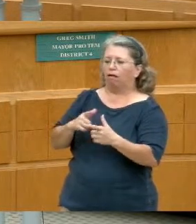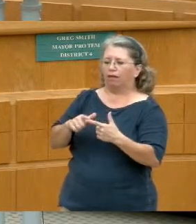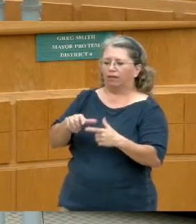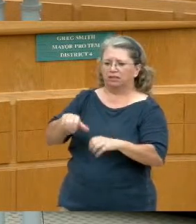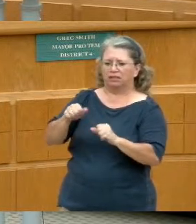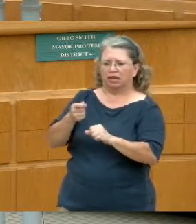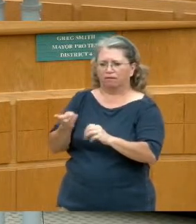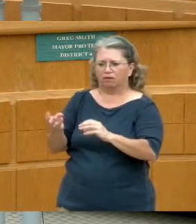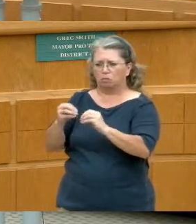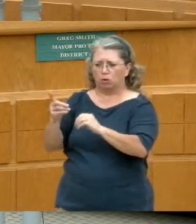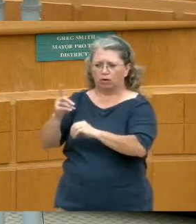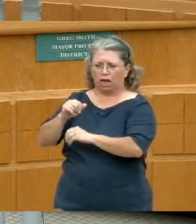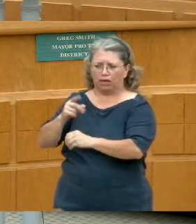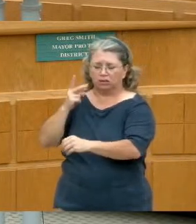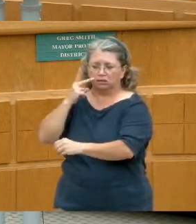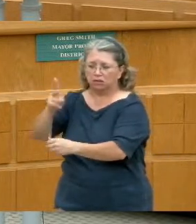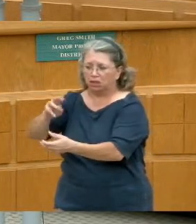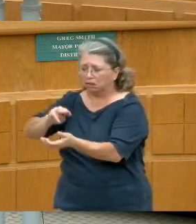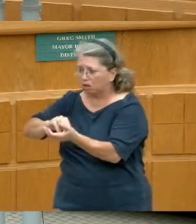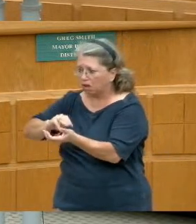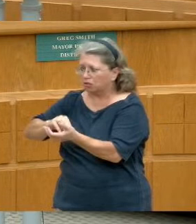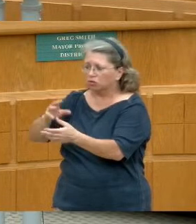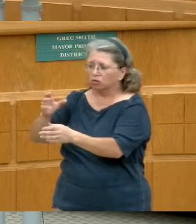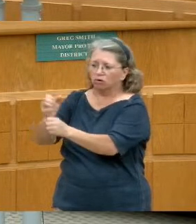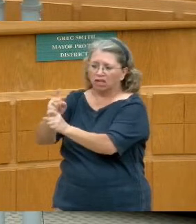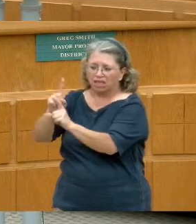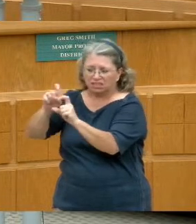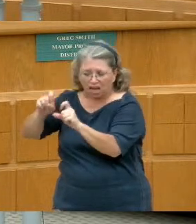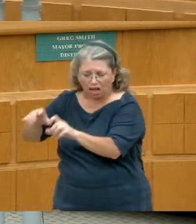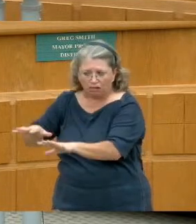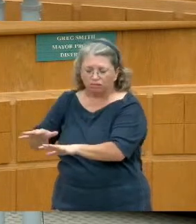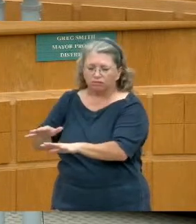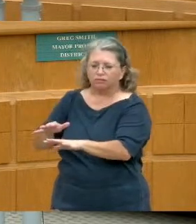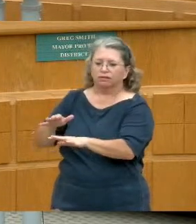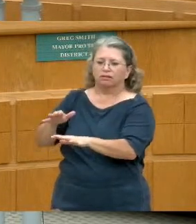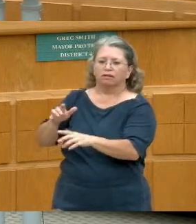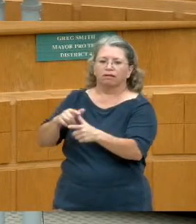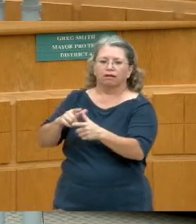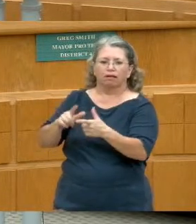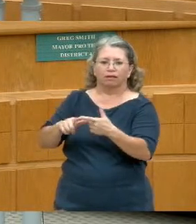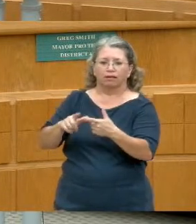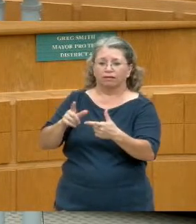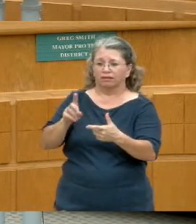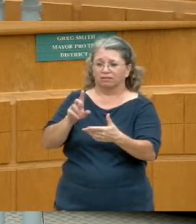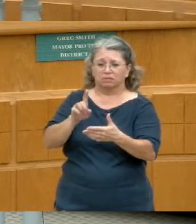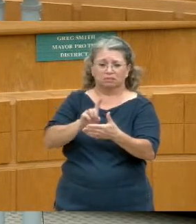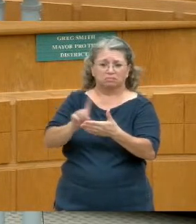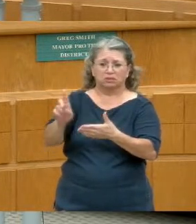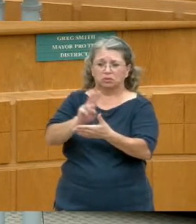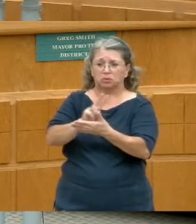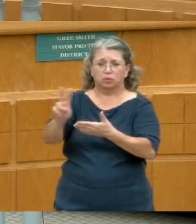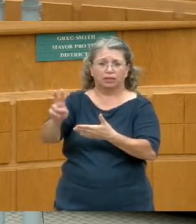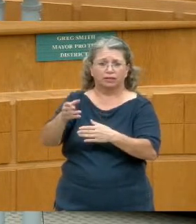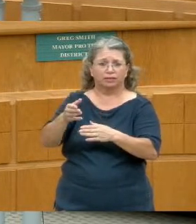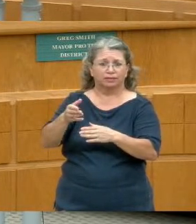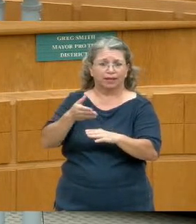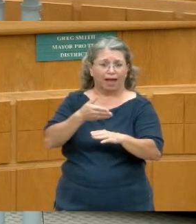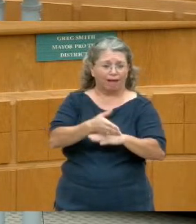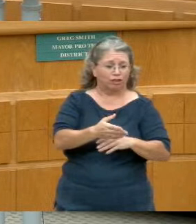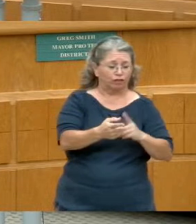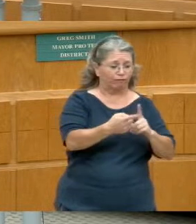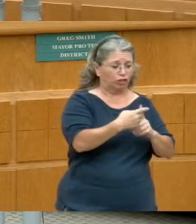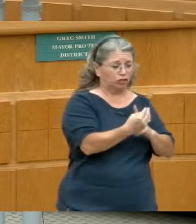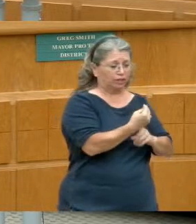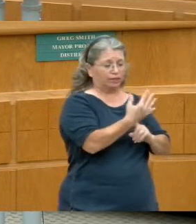those results come back. By that time, you're at about 2 weeks after you got infected. So one of the